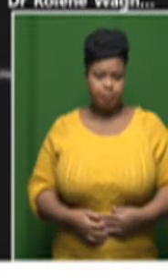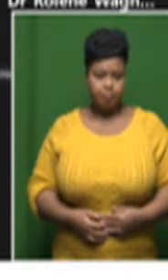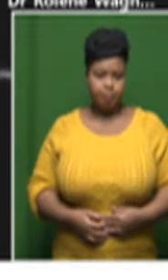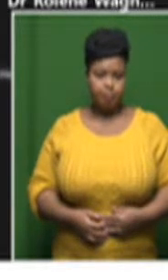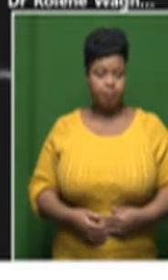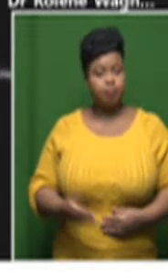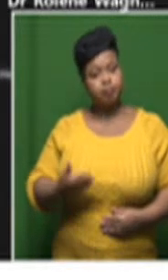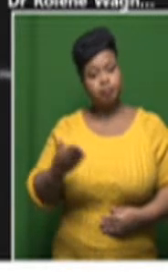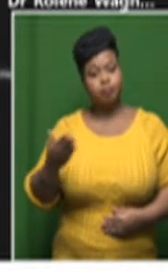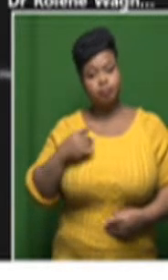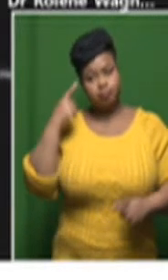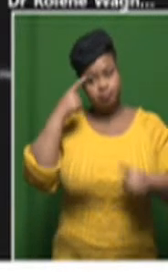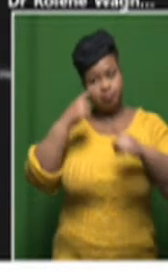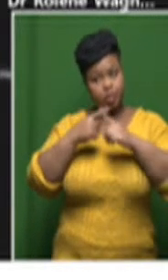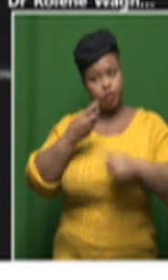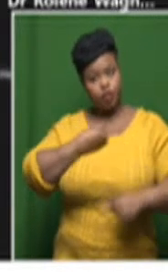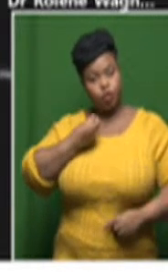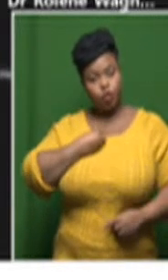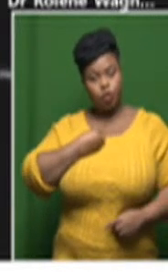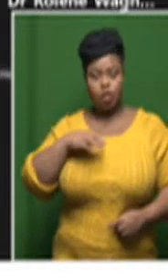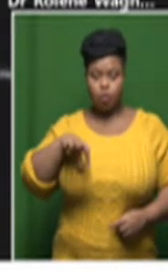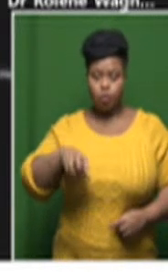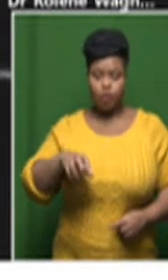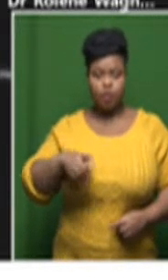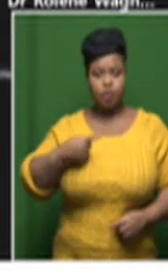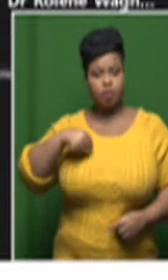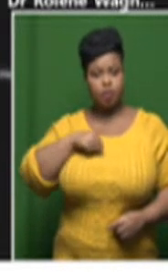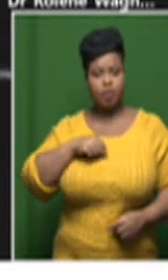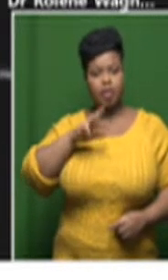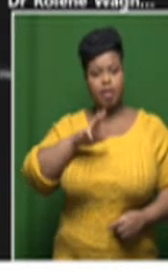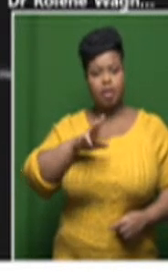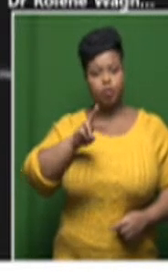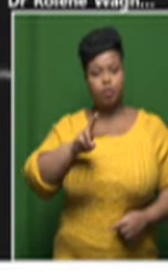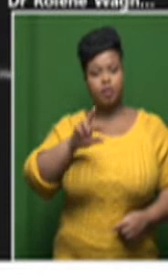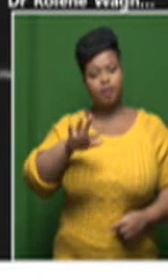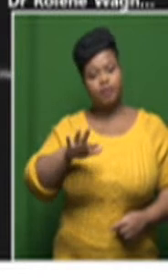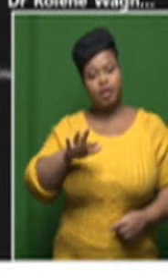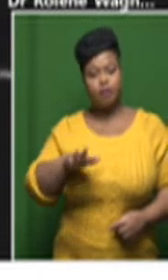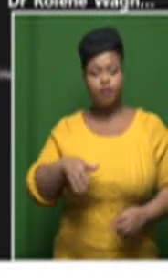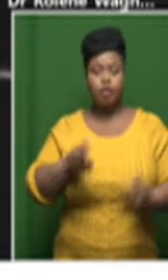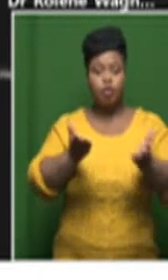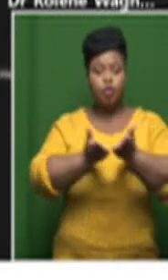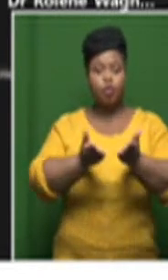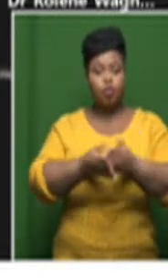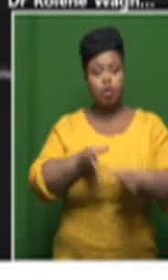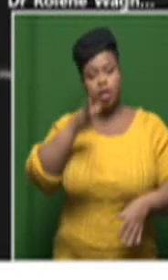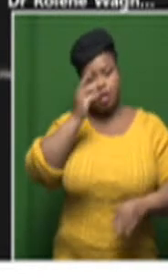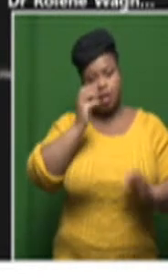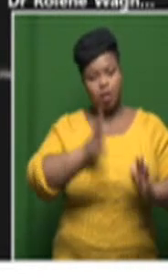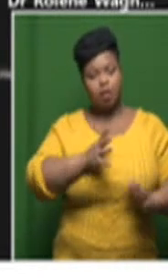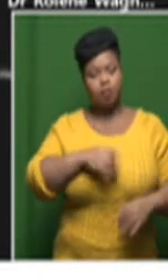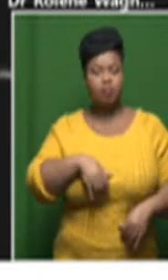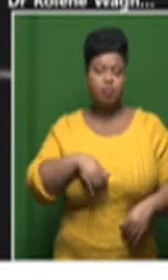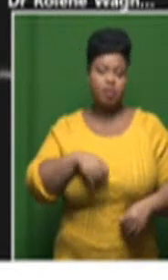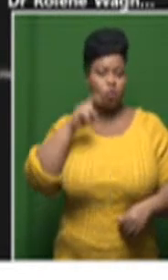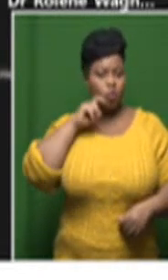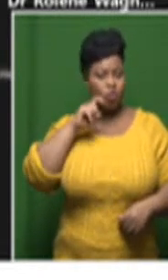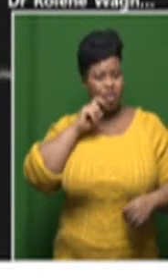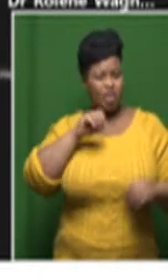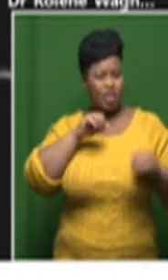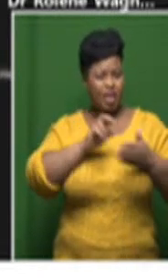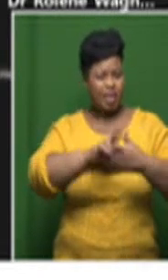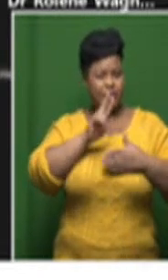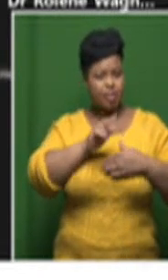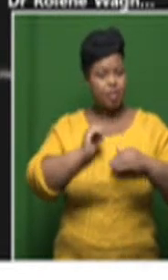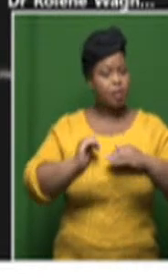With respect to targeting youth, our province has 925 schools that have learners 18 years and above. And so the Department of